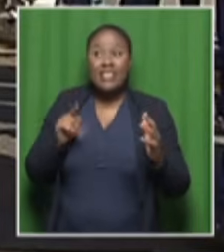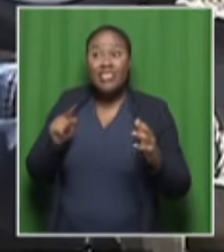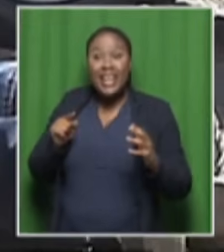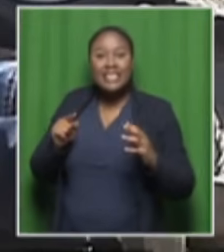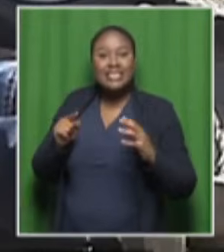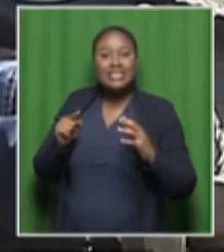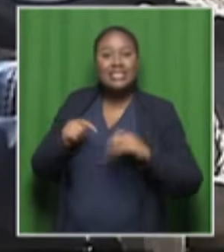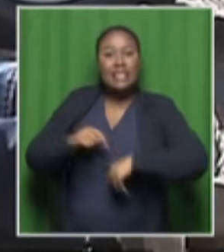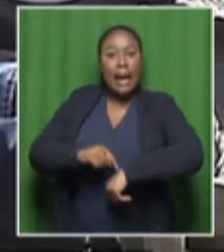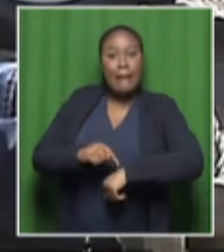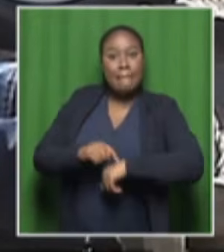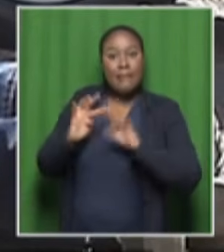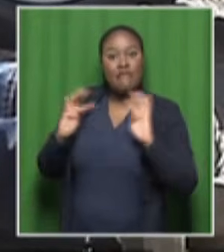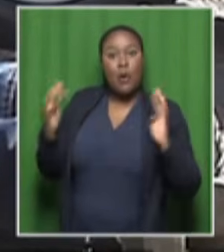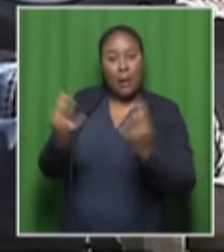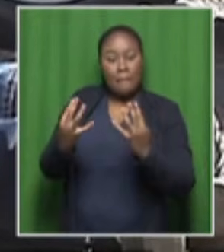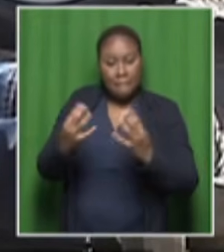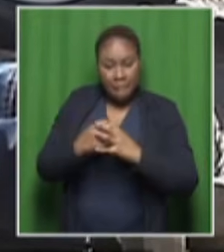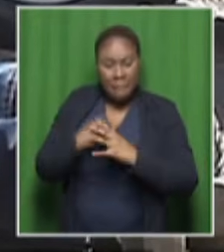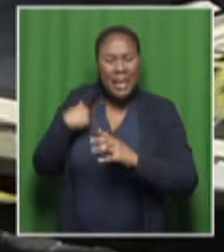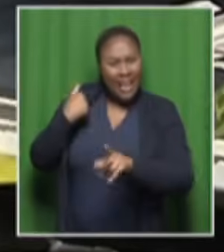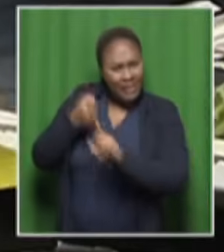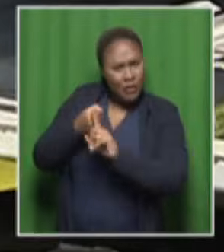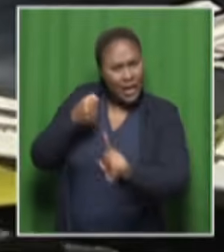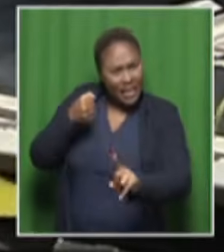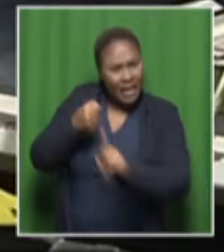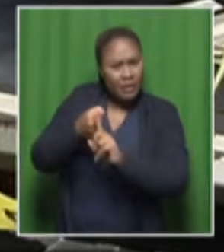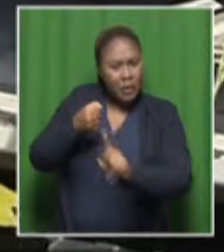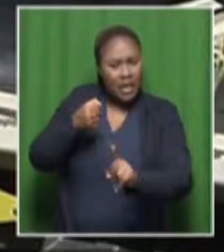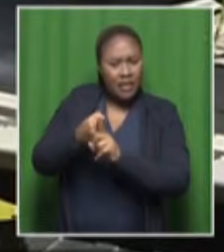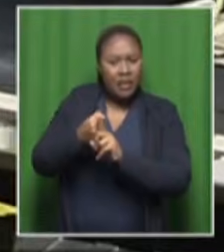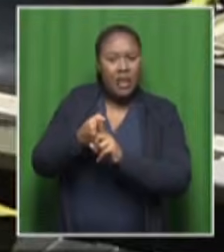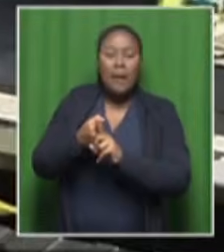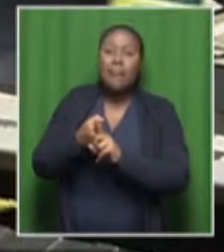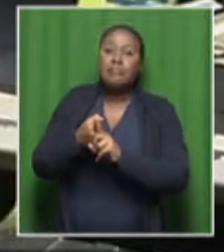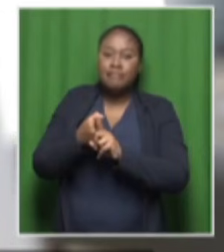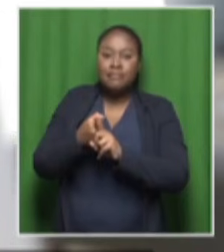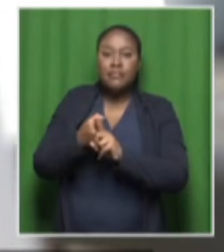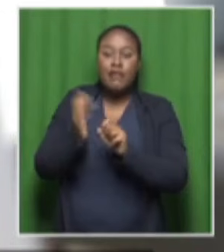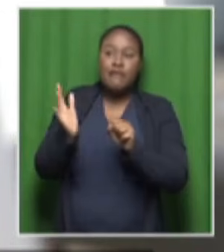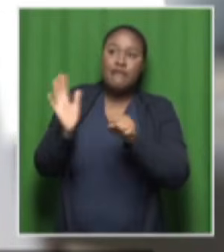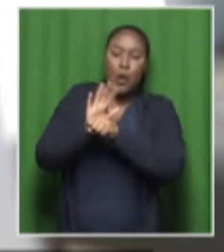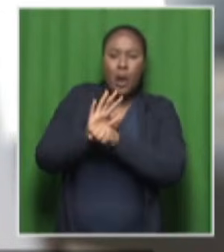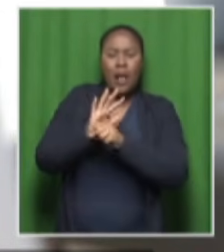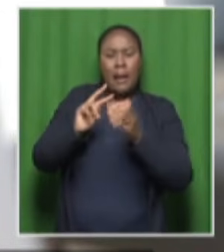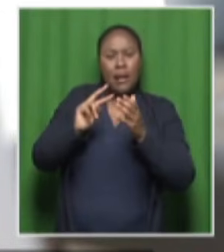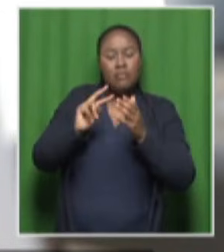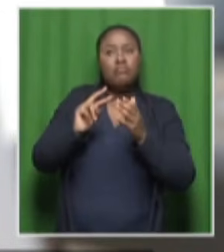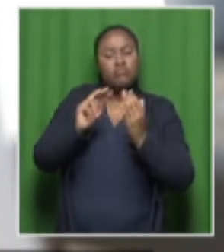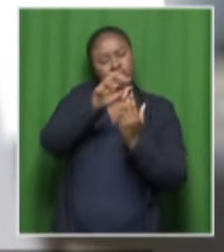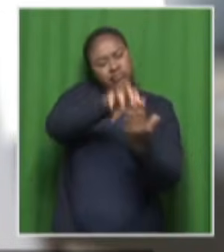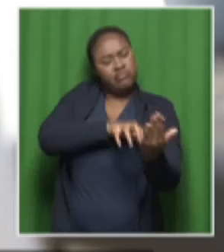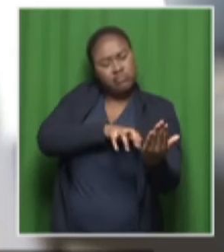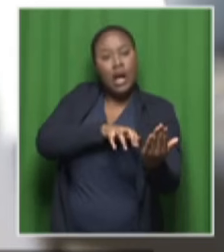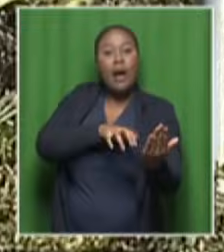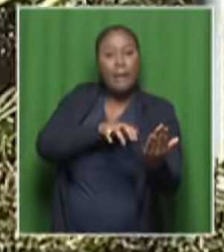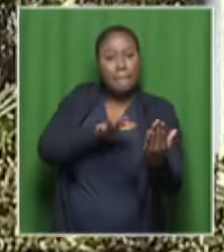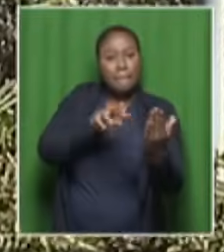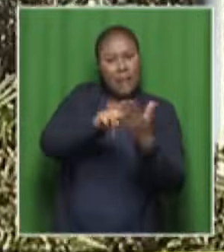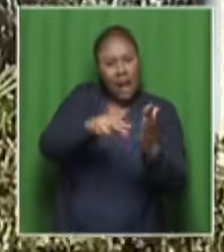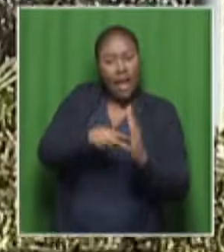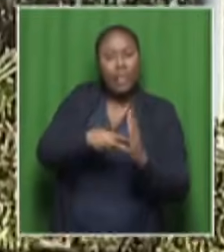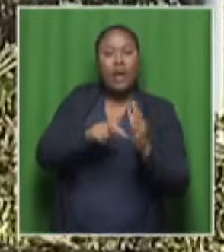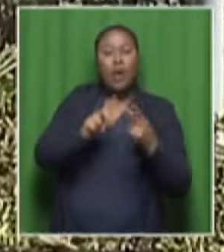forum deeply advocated for contingency plans, but also for the procurement of the new system to